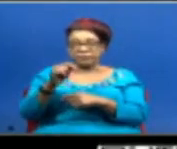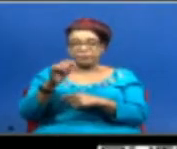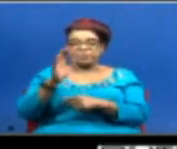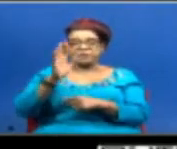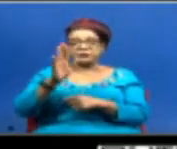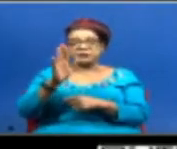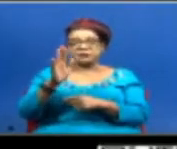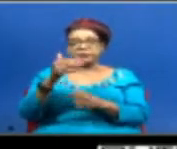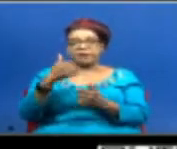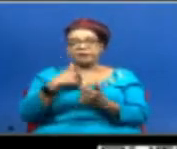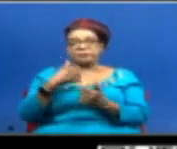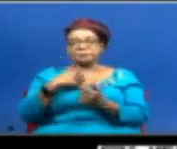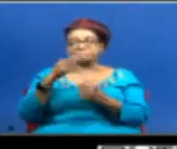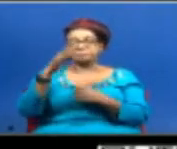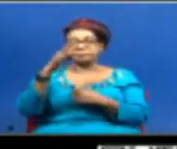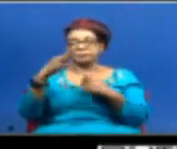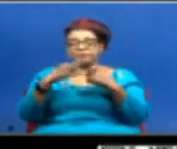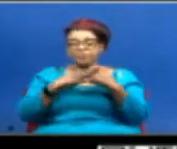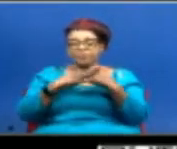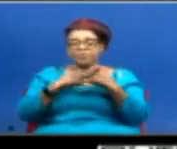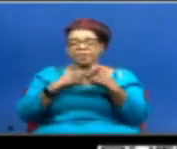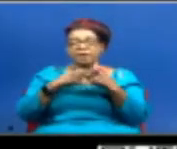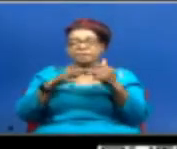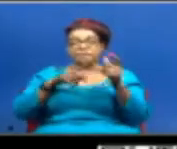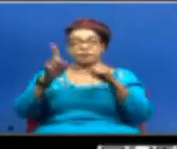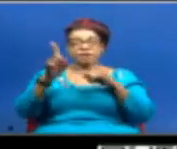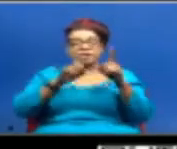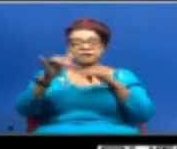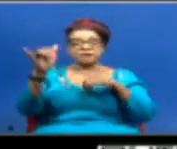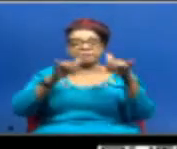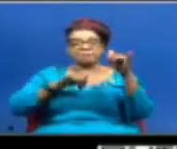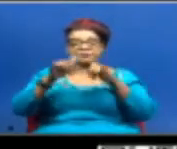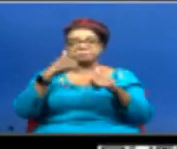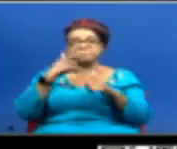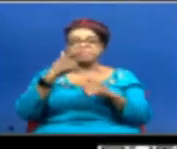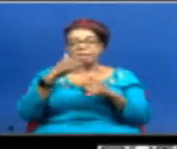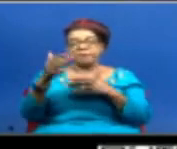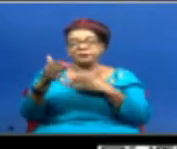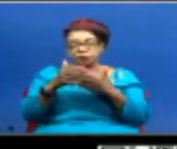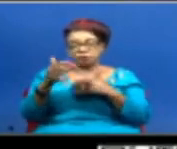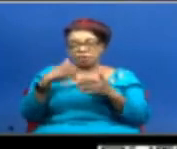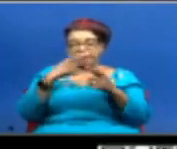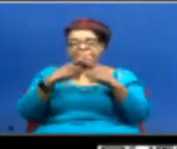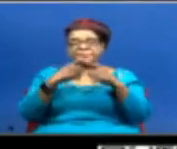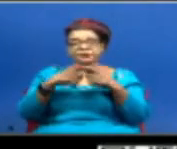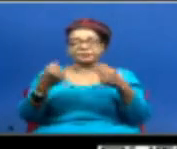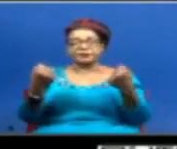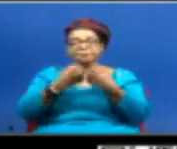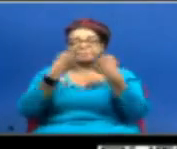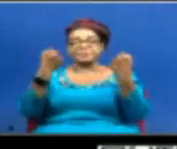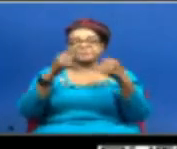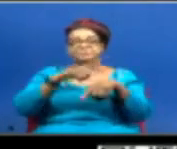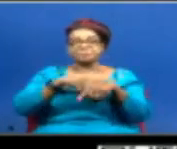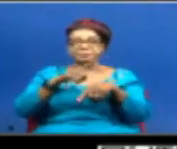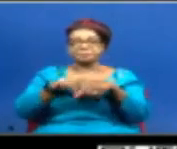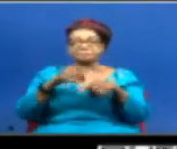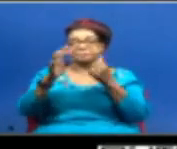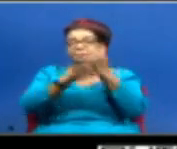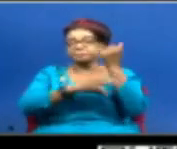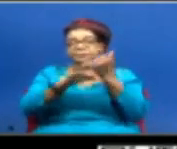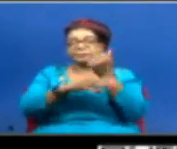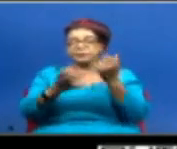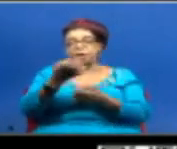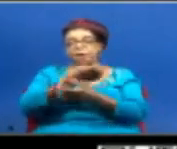on 38 foreign trips, adds that the trips will soon have positive impact on the country's economy and bilateral